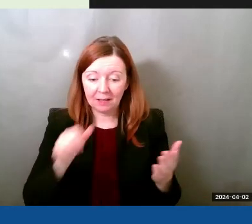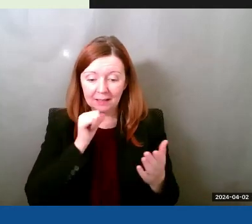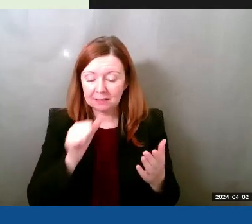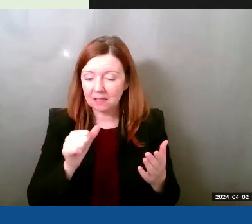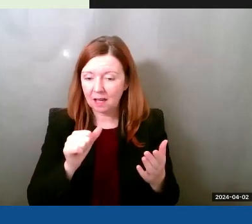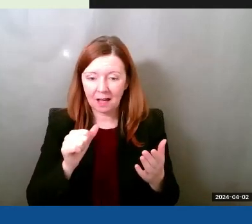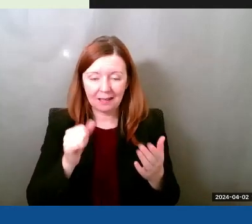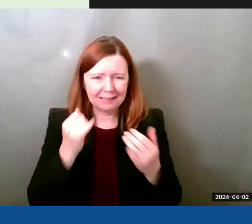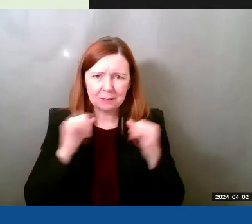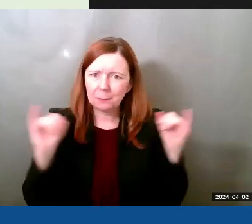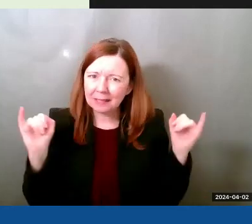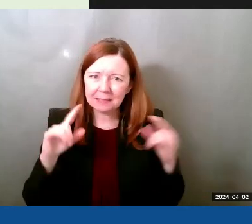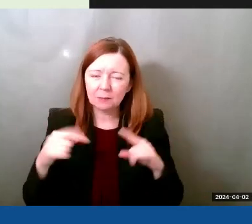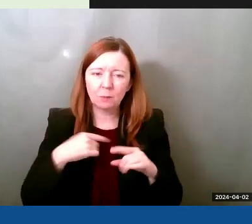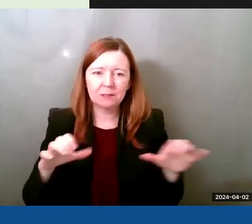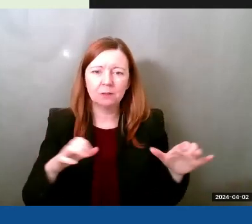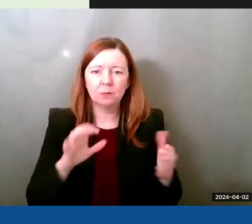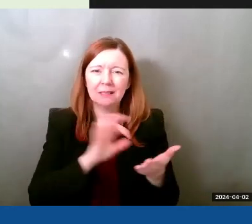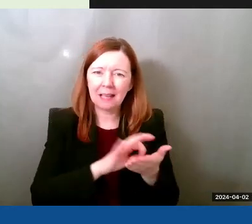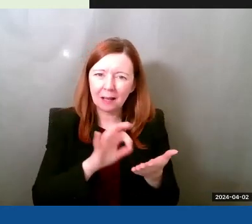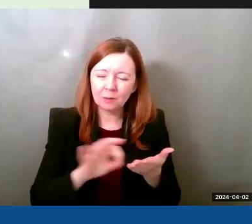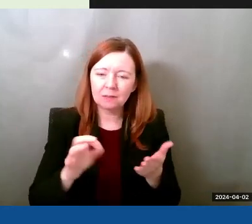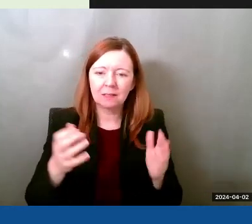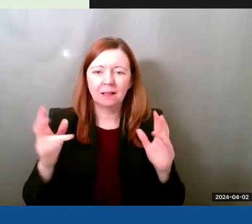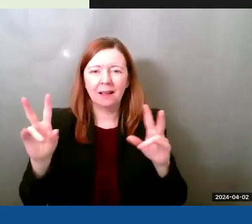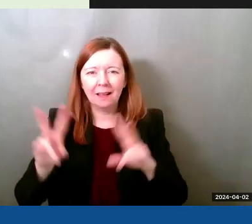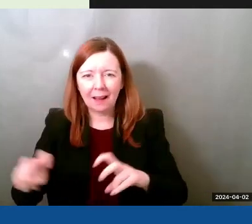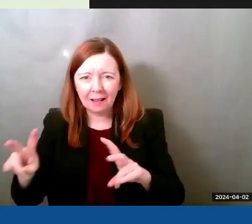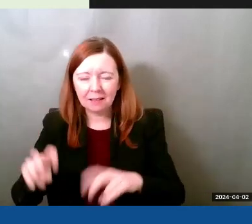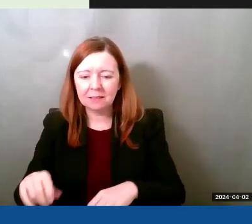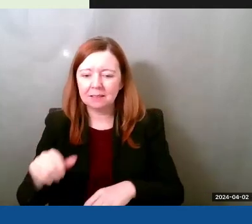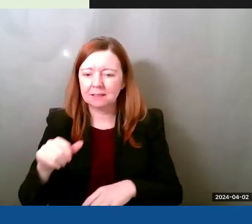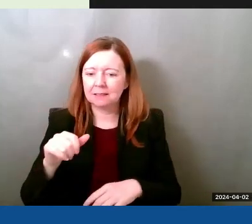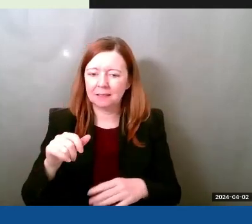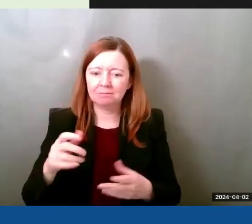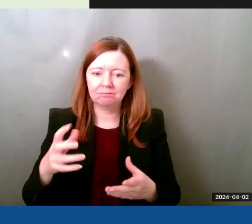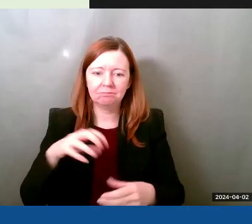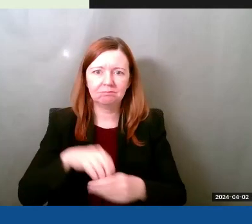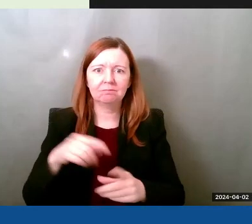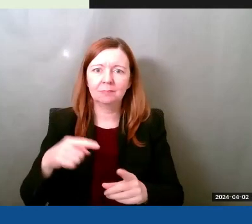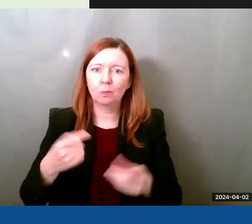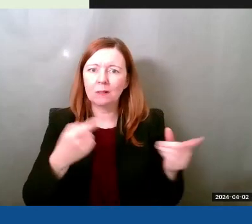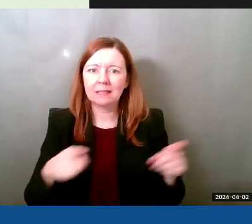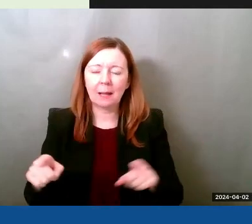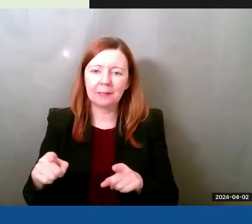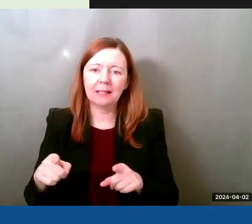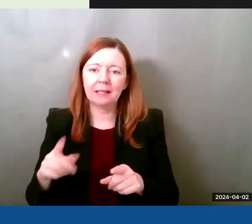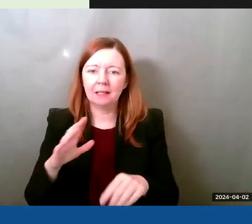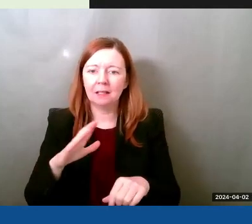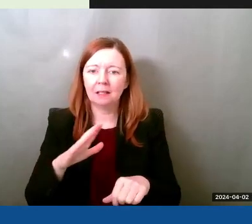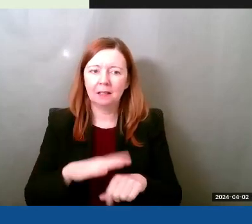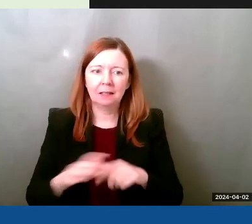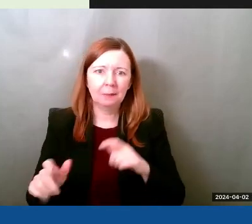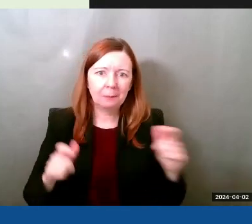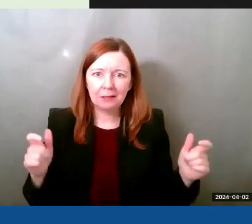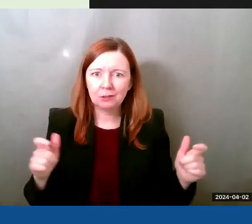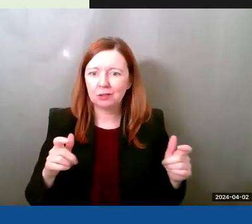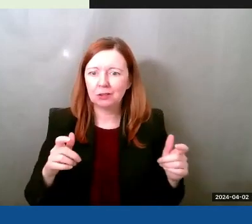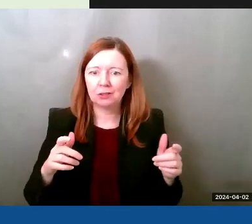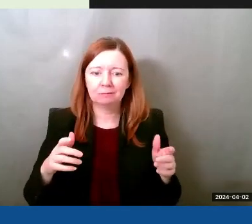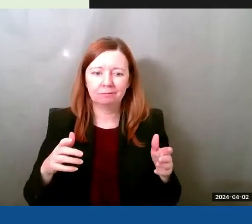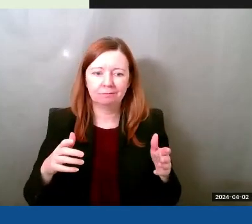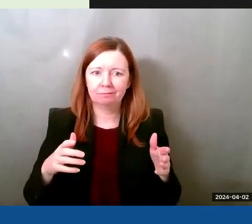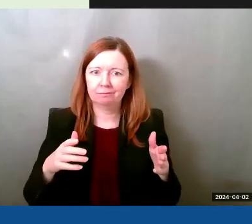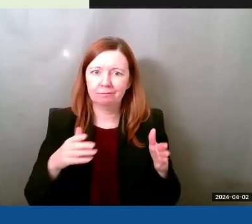independent. So when we do our counts and do our analysis and all that, it does take into account what's happening on the major arterials